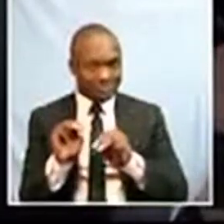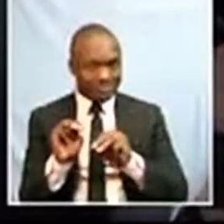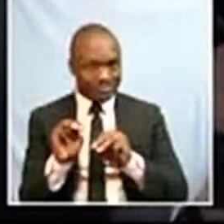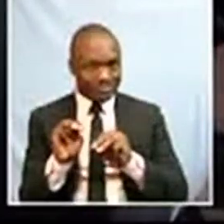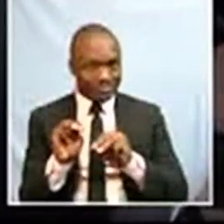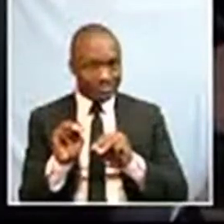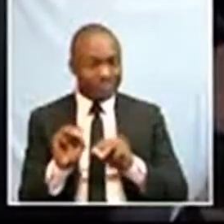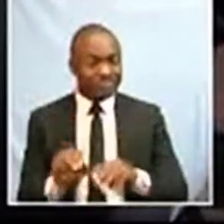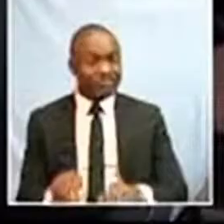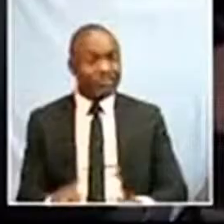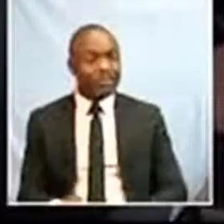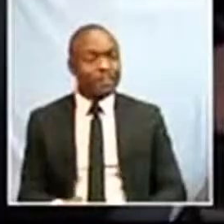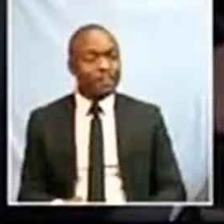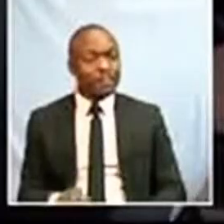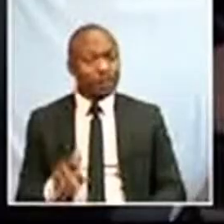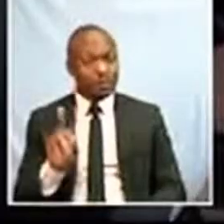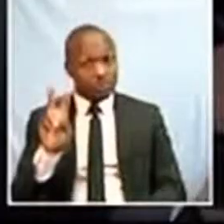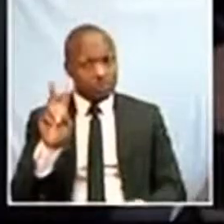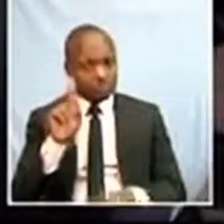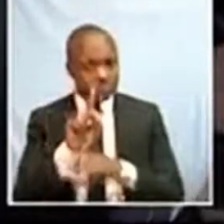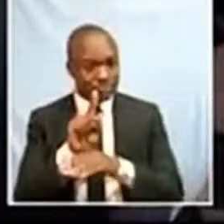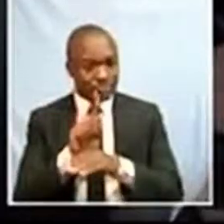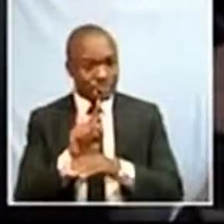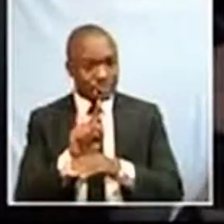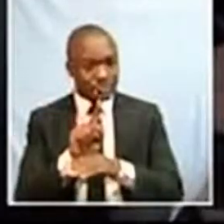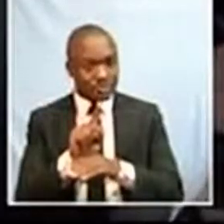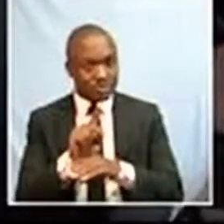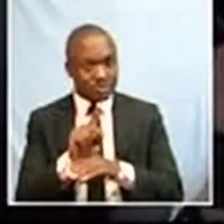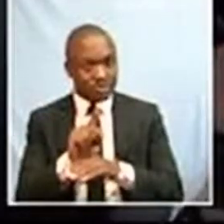2 projects simultaneously?